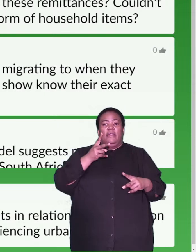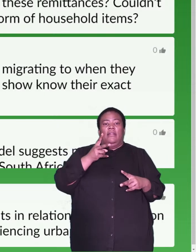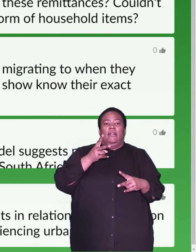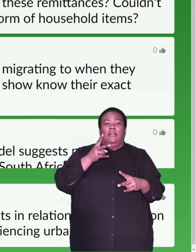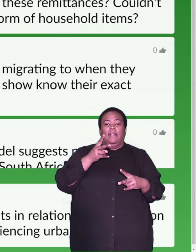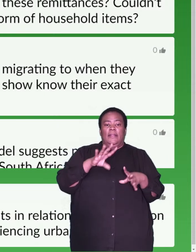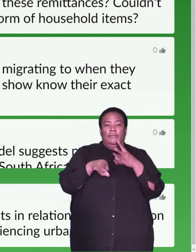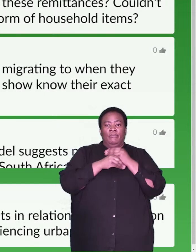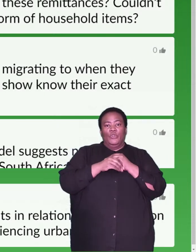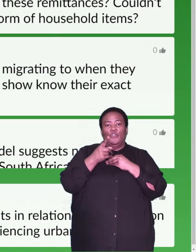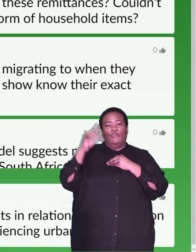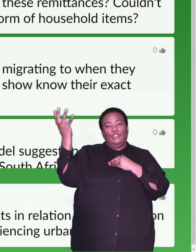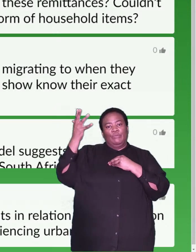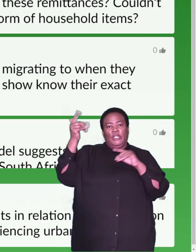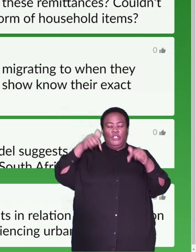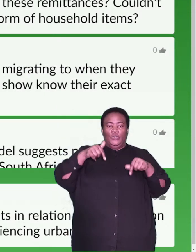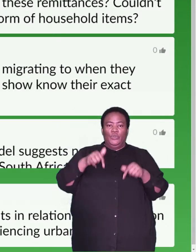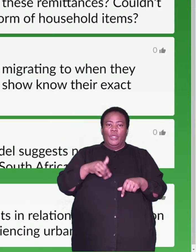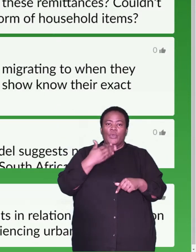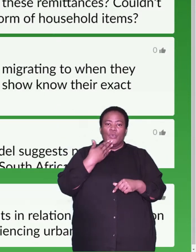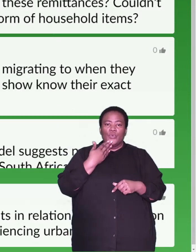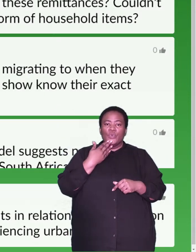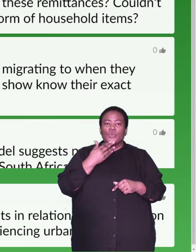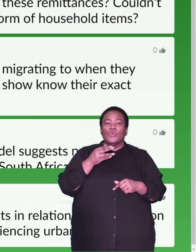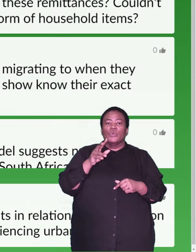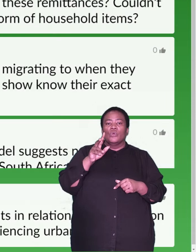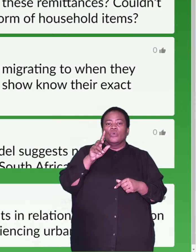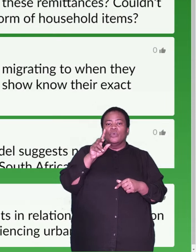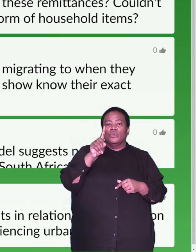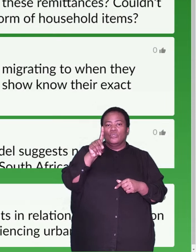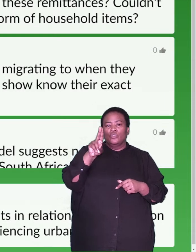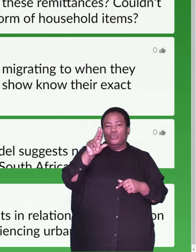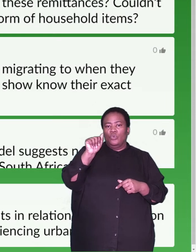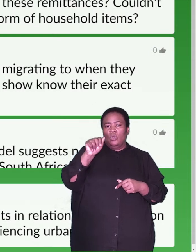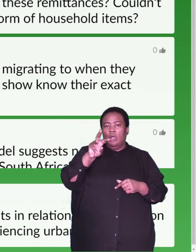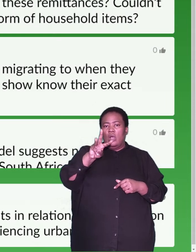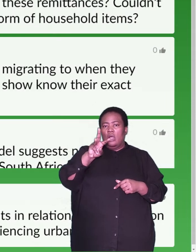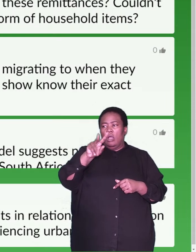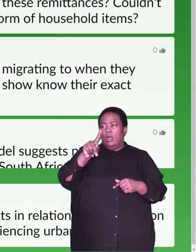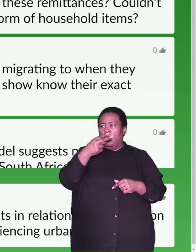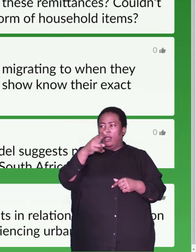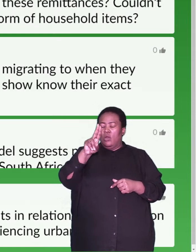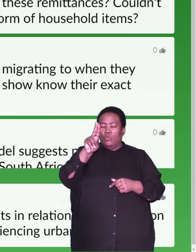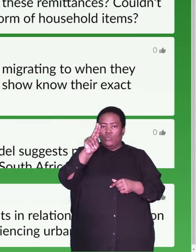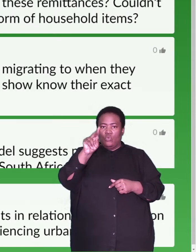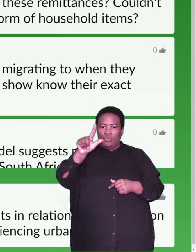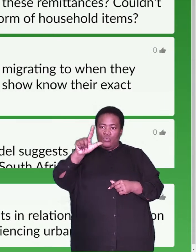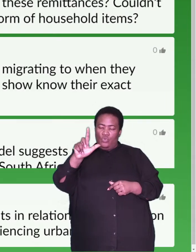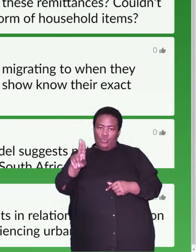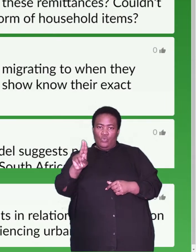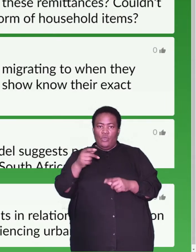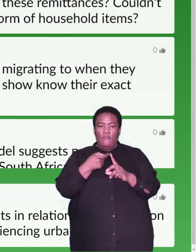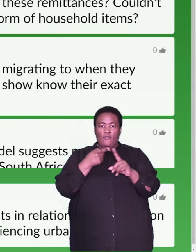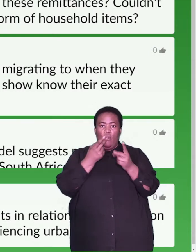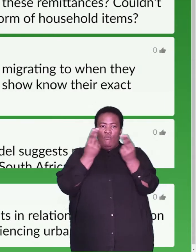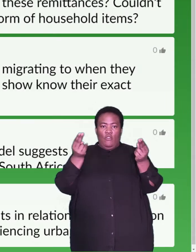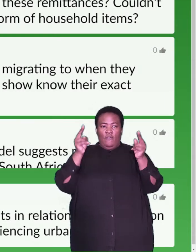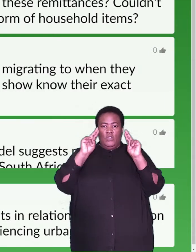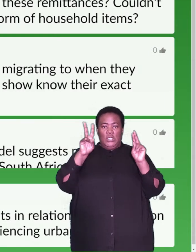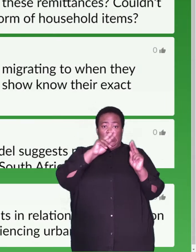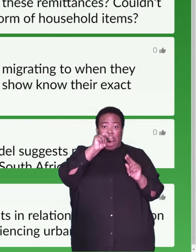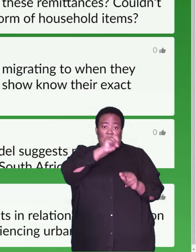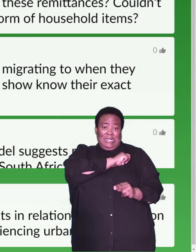today are Dwakulu Tsishonga from the Department of Community Development at the University of